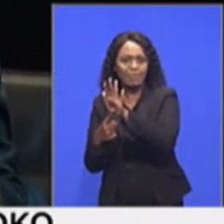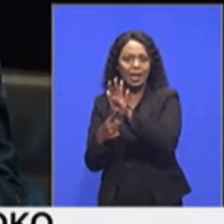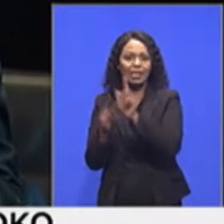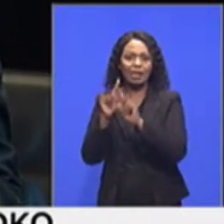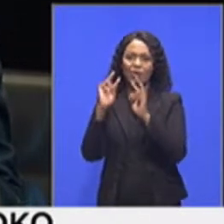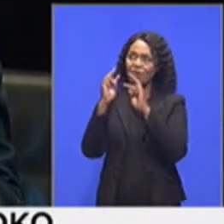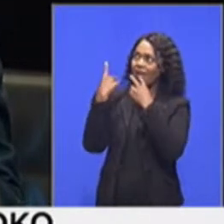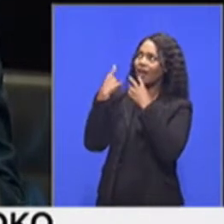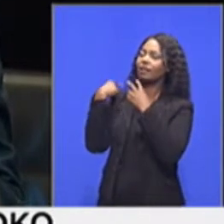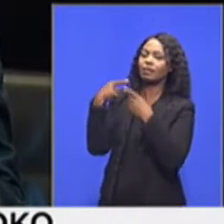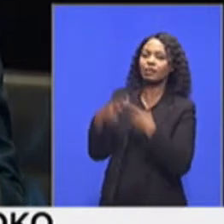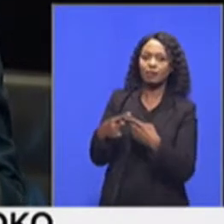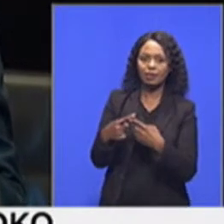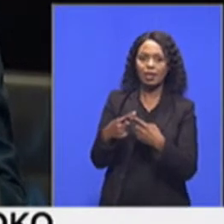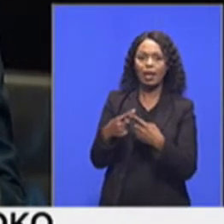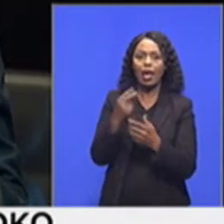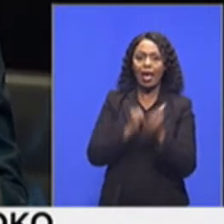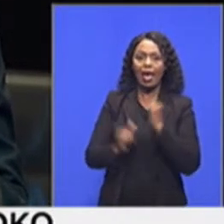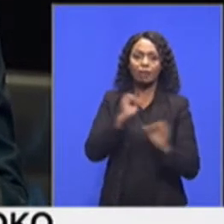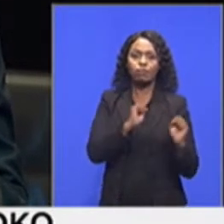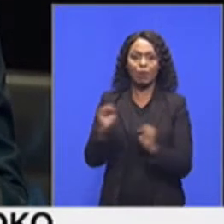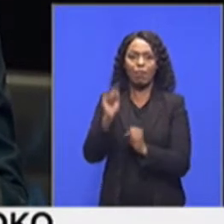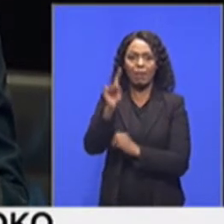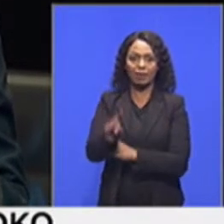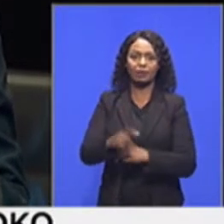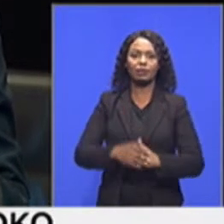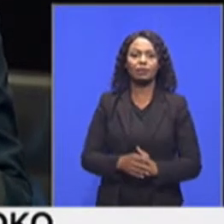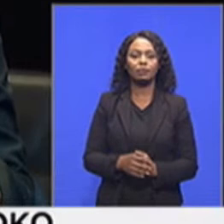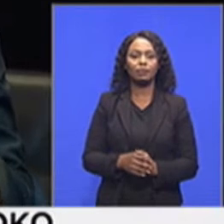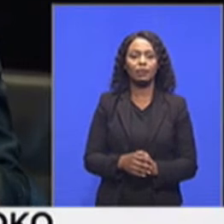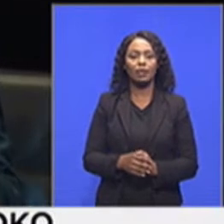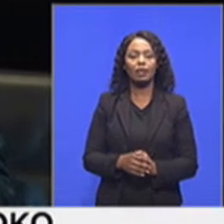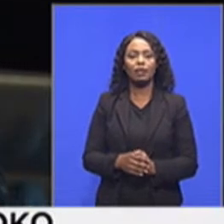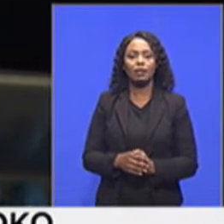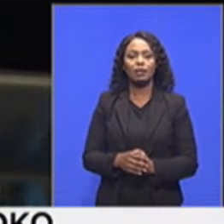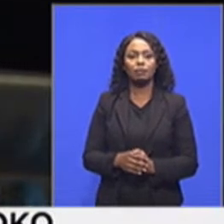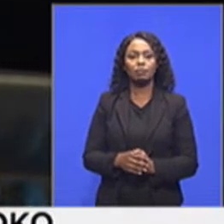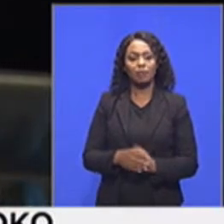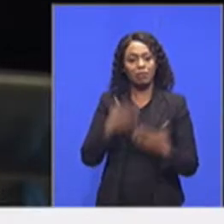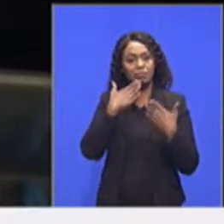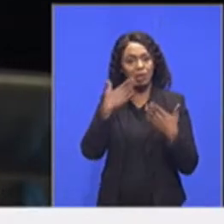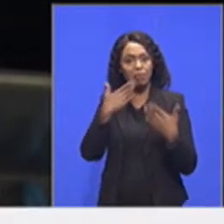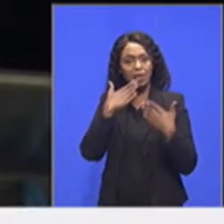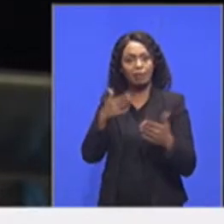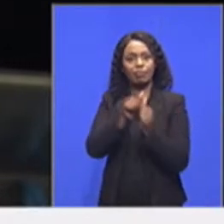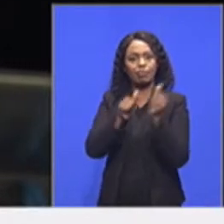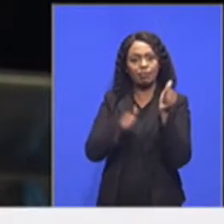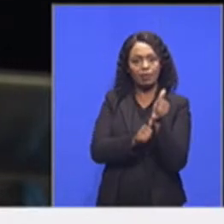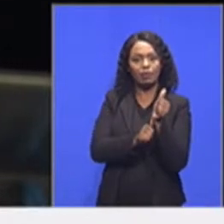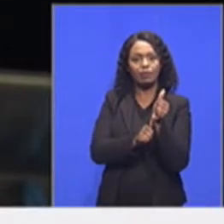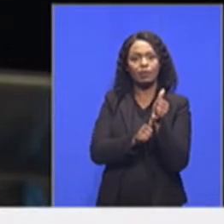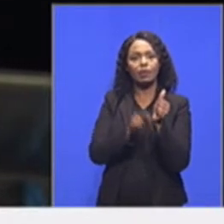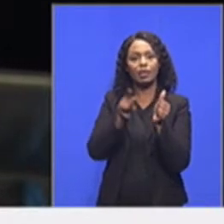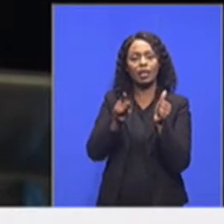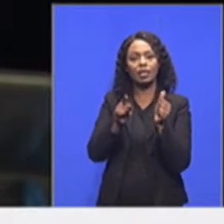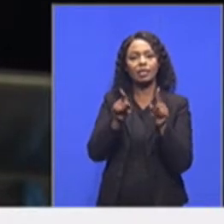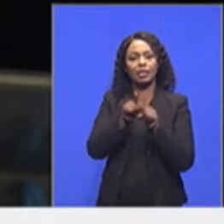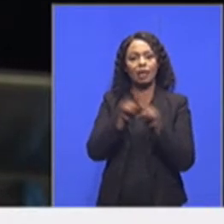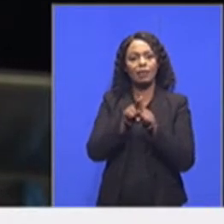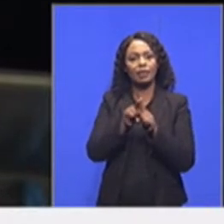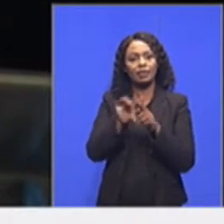boldly. Madam Speaker, I'm grateful to the President and Deputy President for their support and the